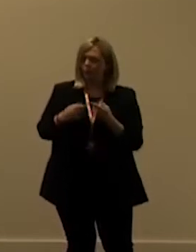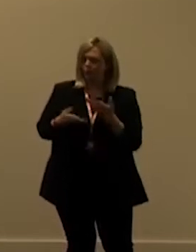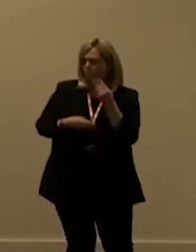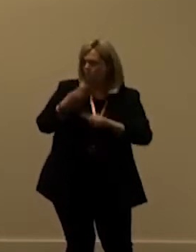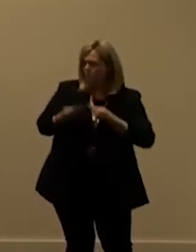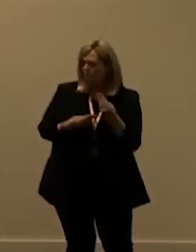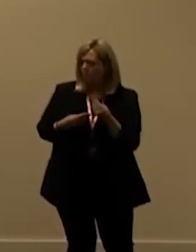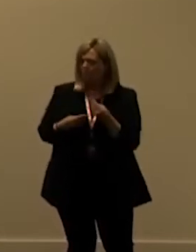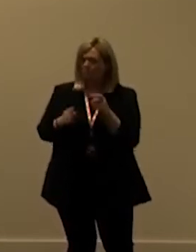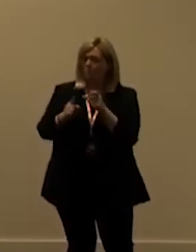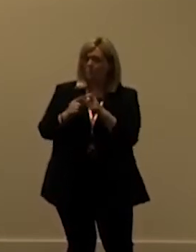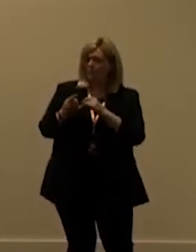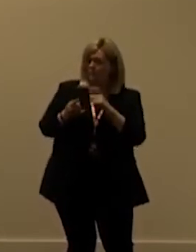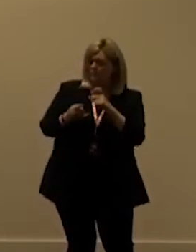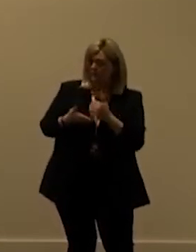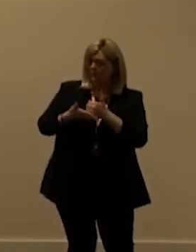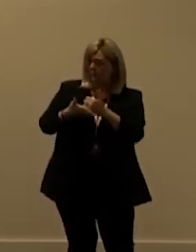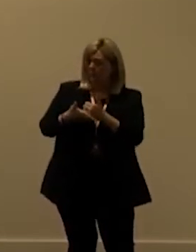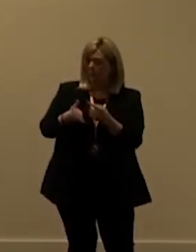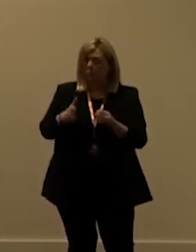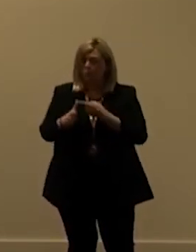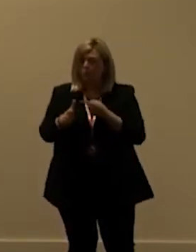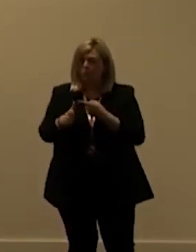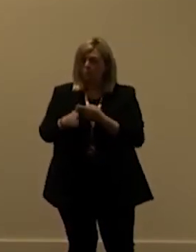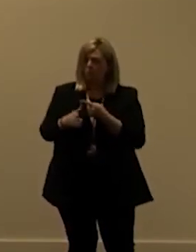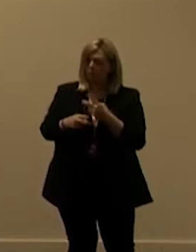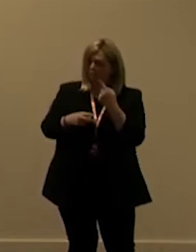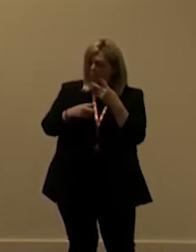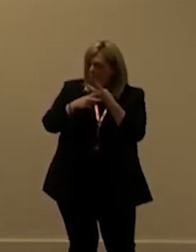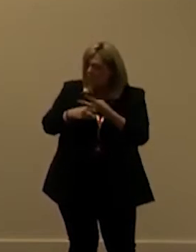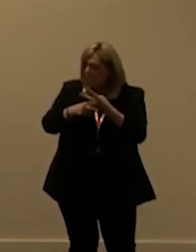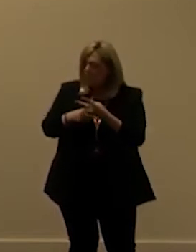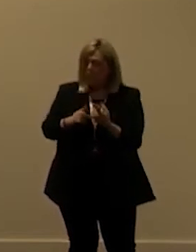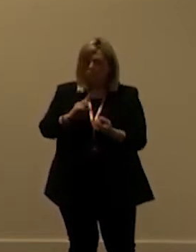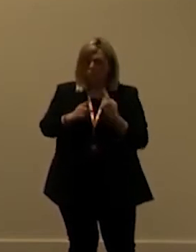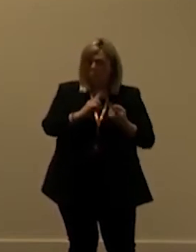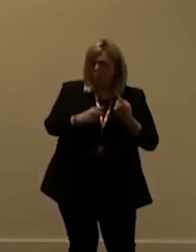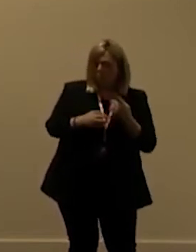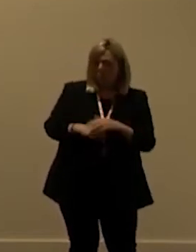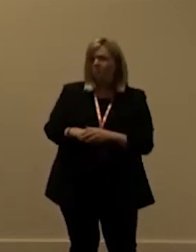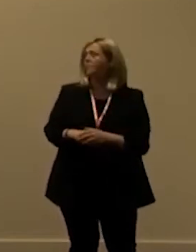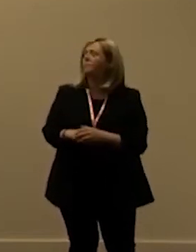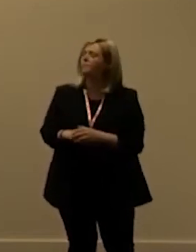through how DSC can help you automate, monitor, export, compare, clone, and report on your tenant.